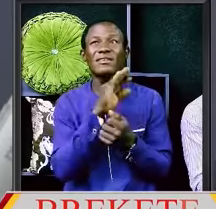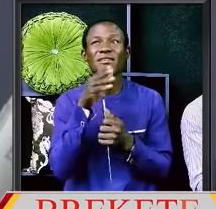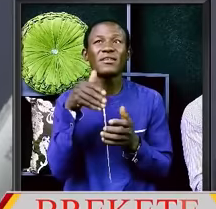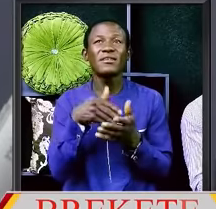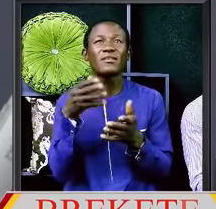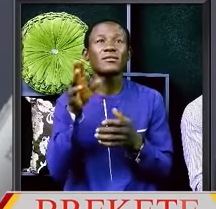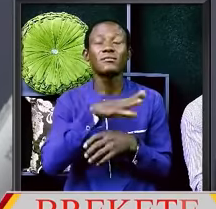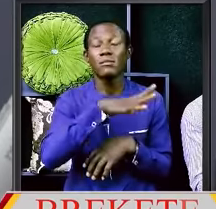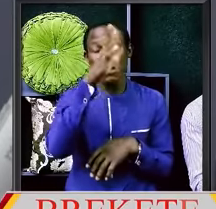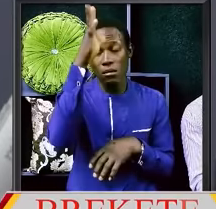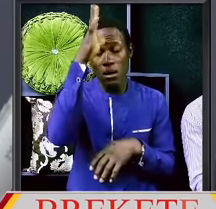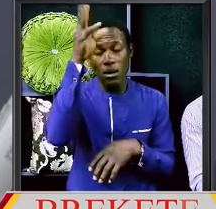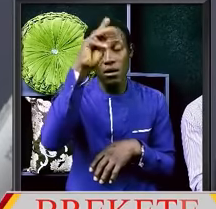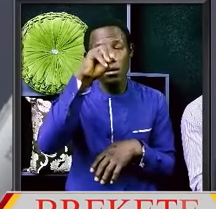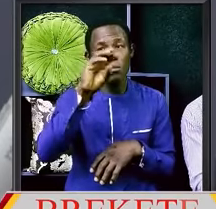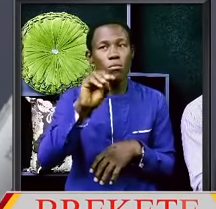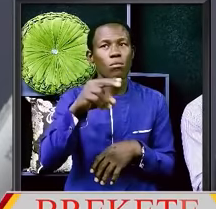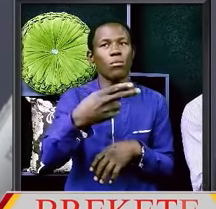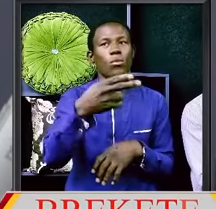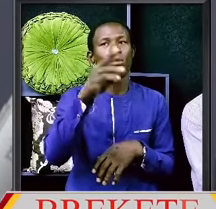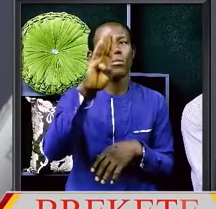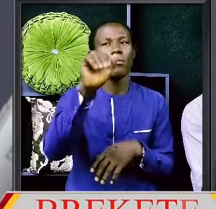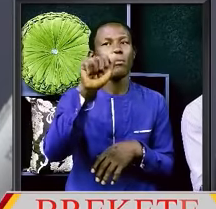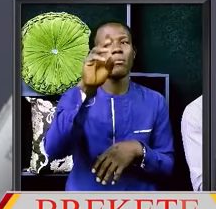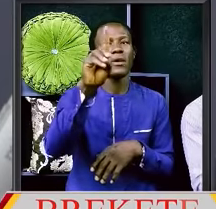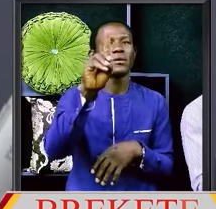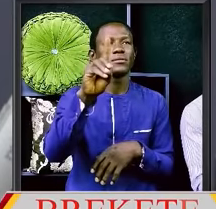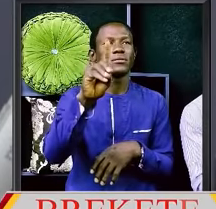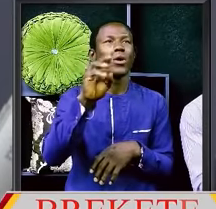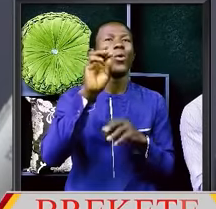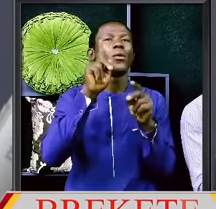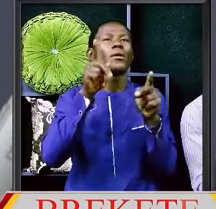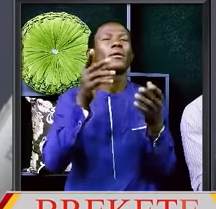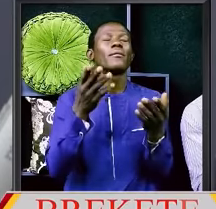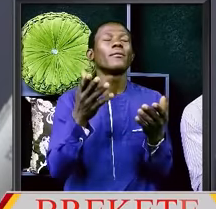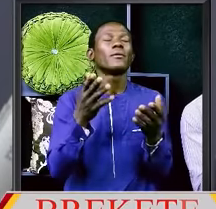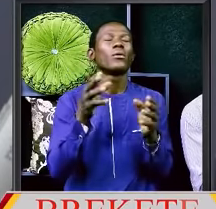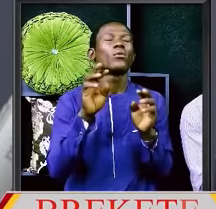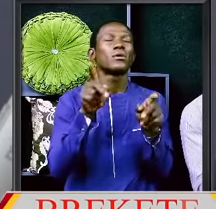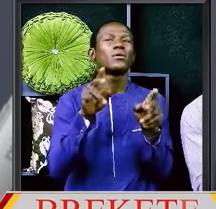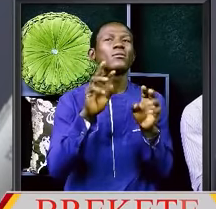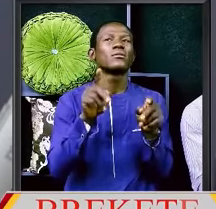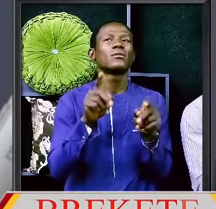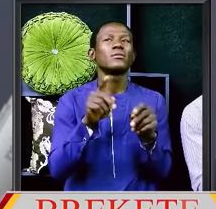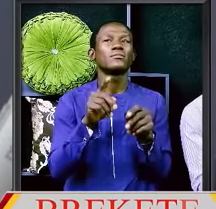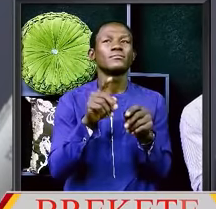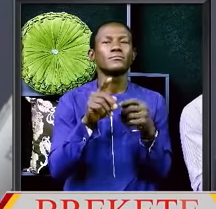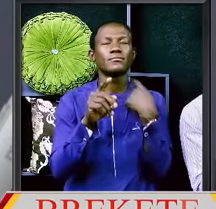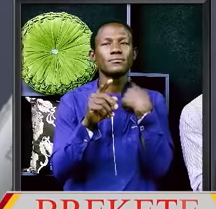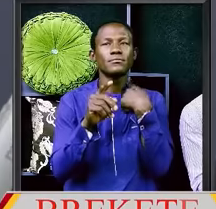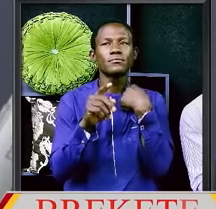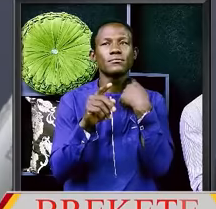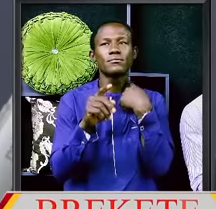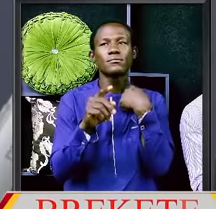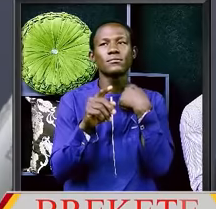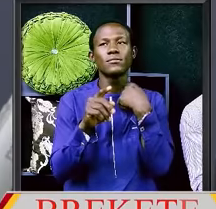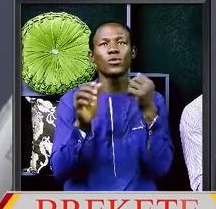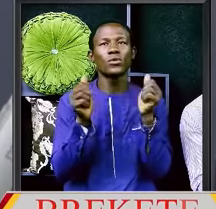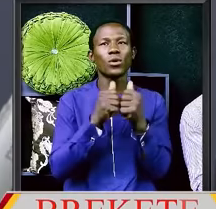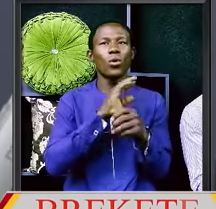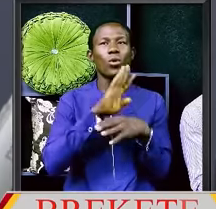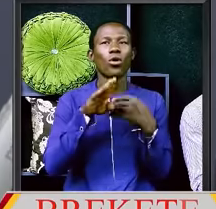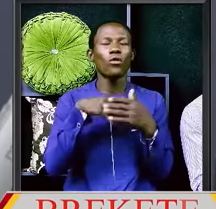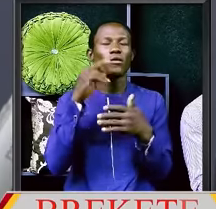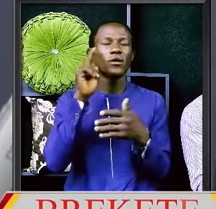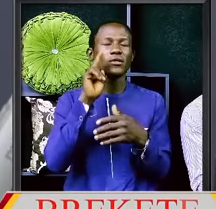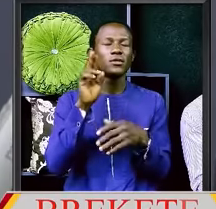all... the justice will take its course. I want you, sir, please, reputable in the whole of Nigeria,